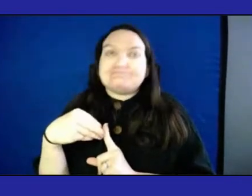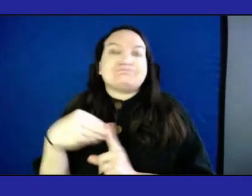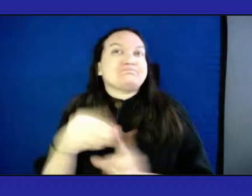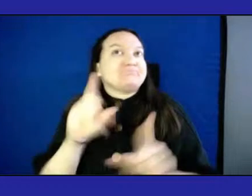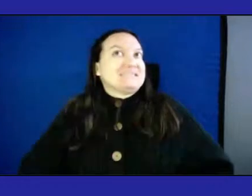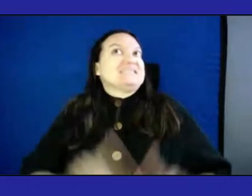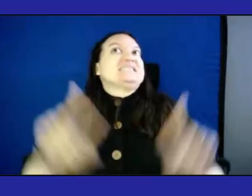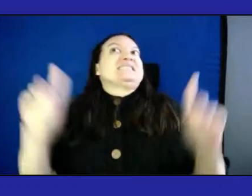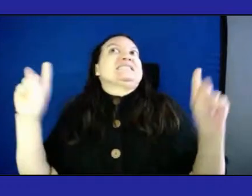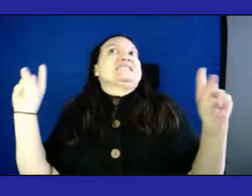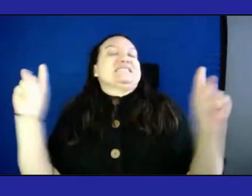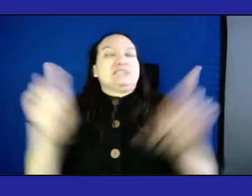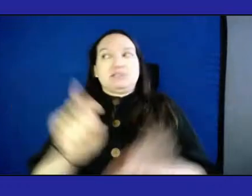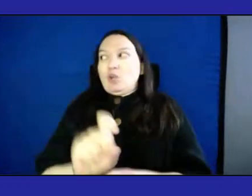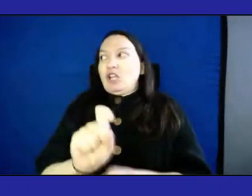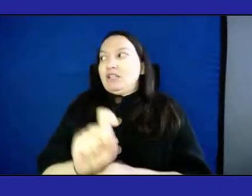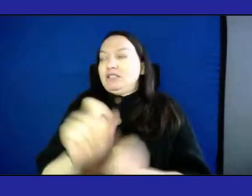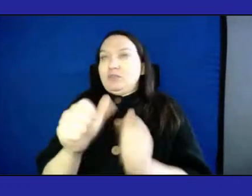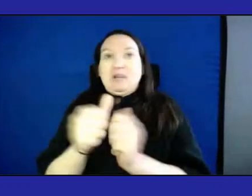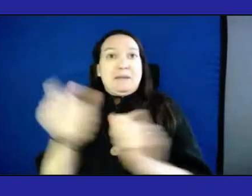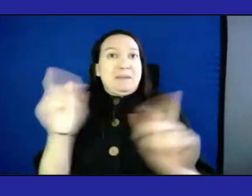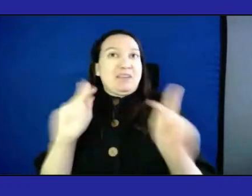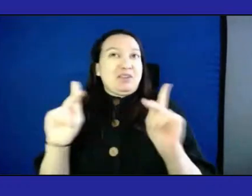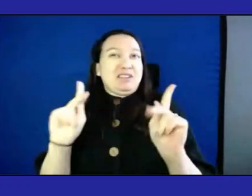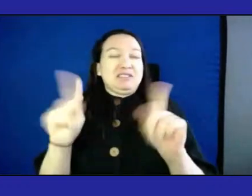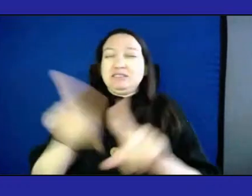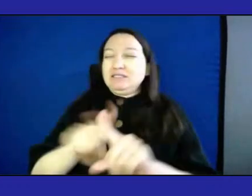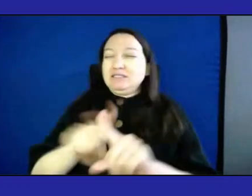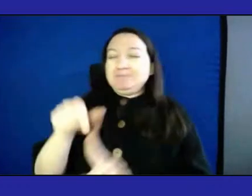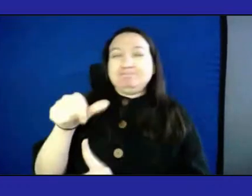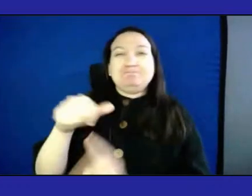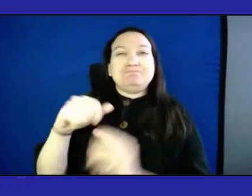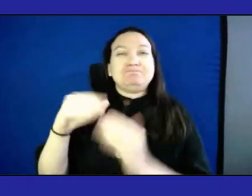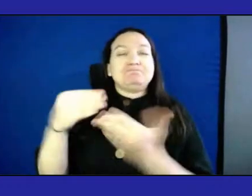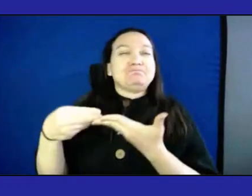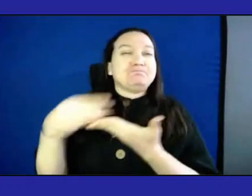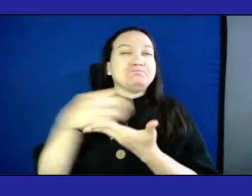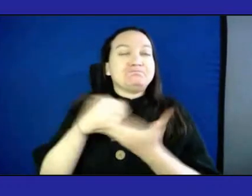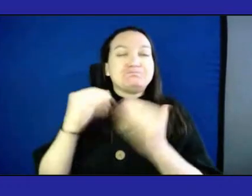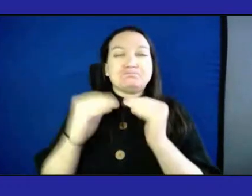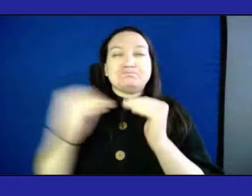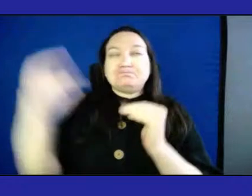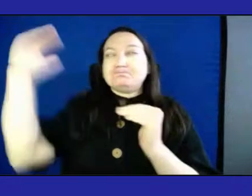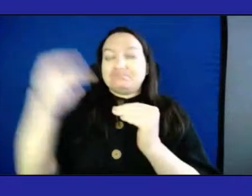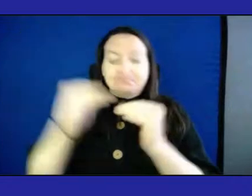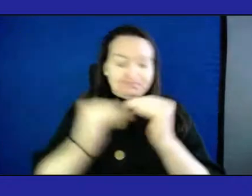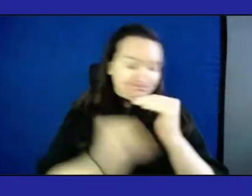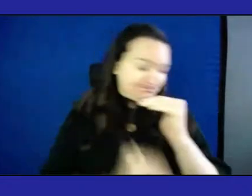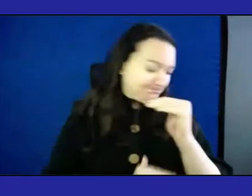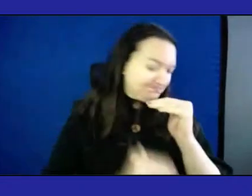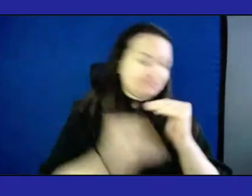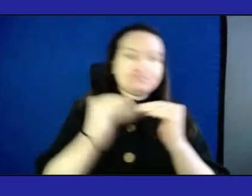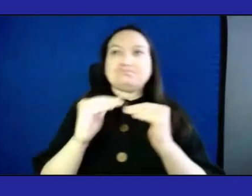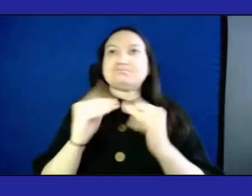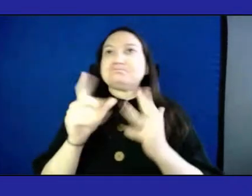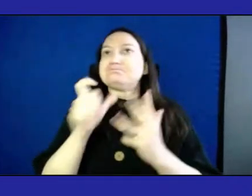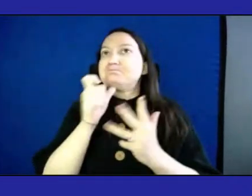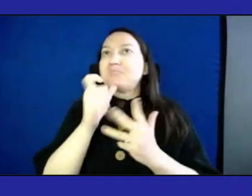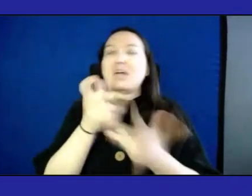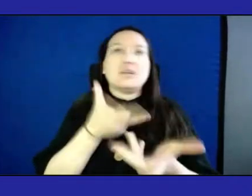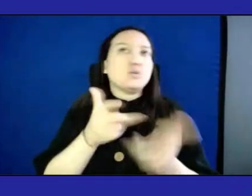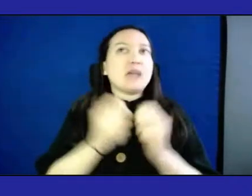than working with people in a different socioeconomic strata who, you know, are not dealing with housing and